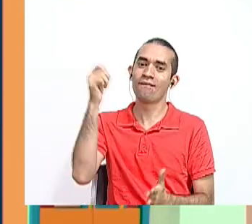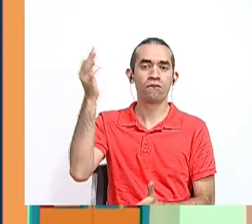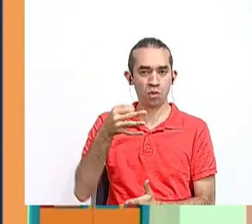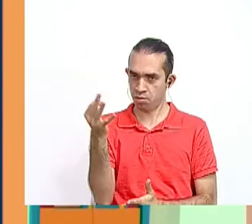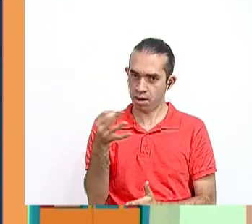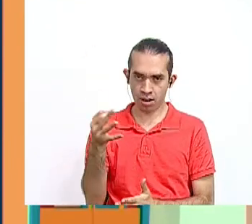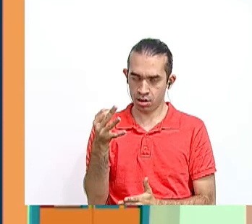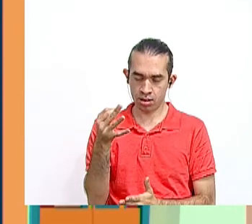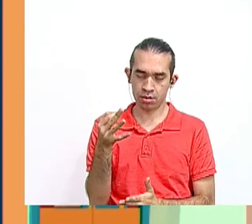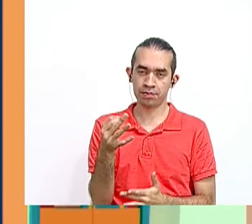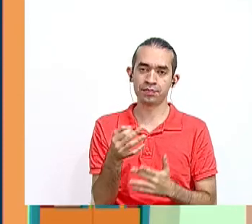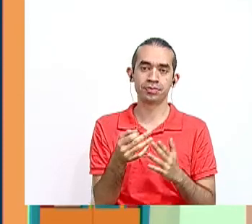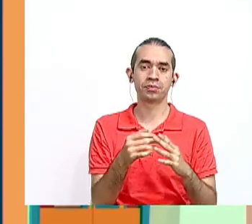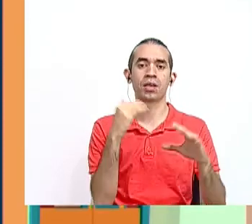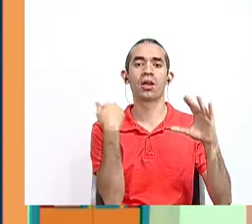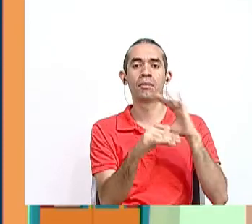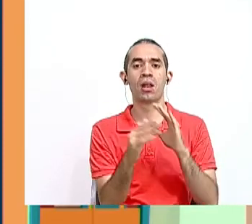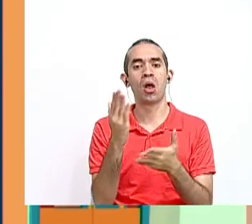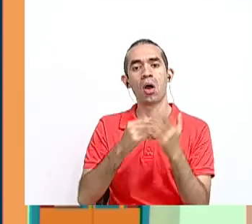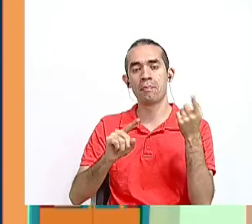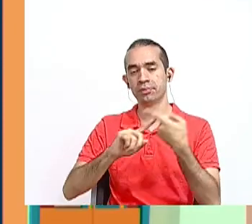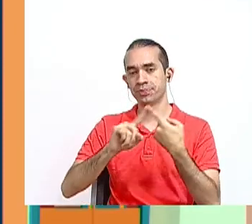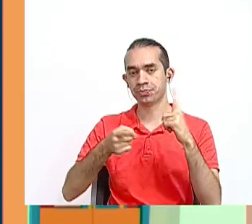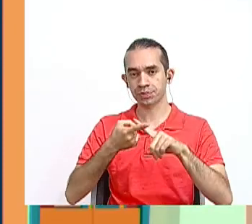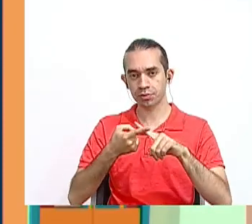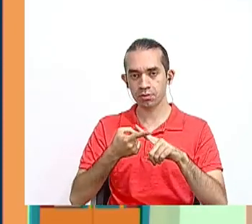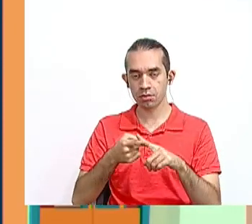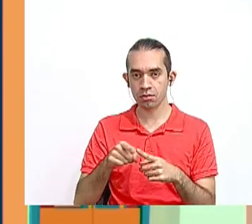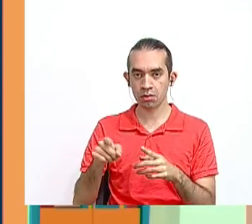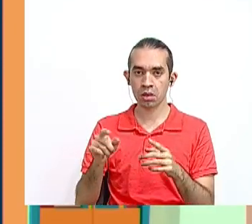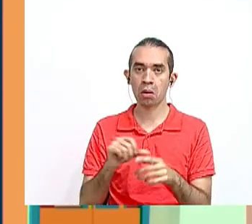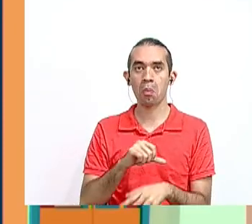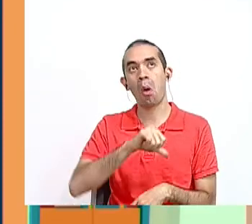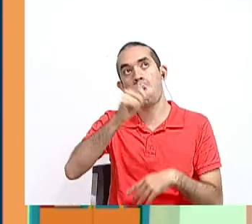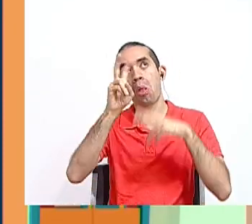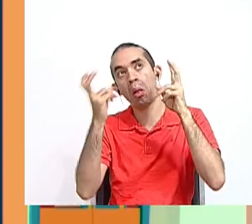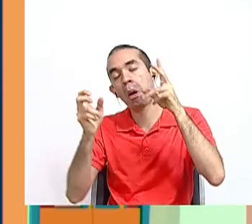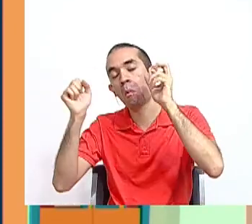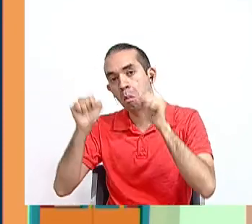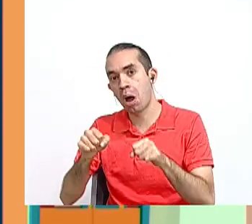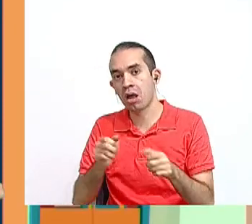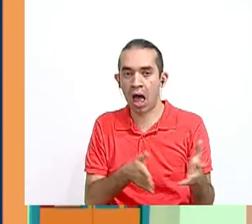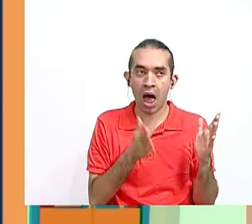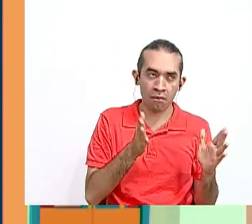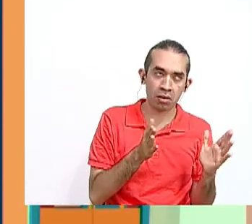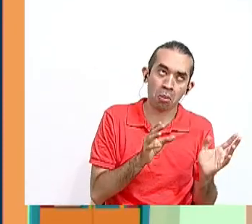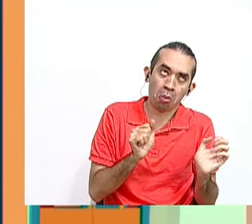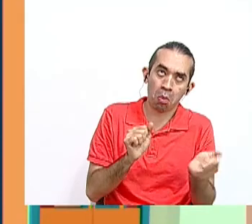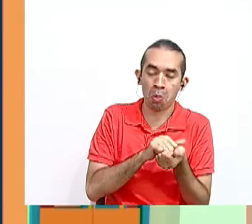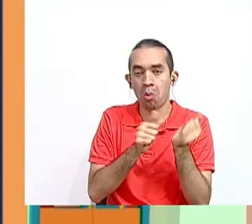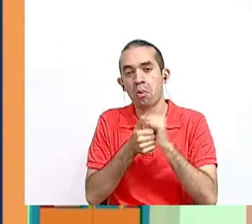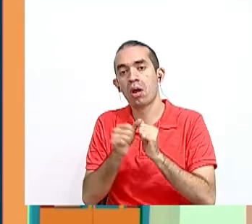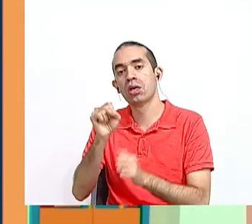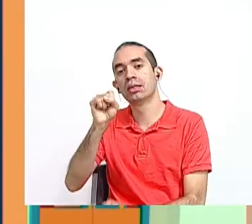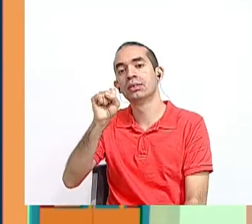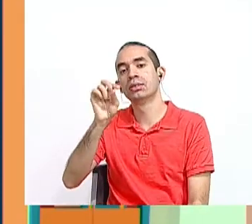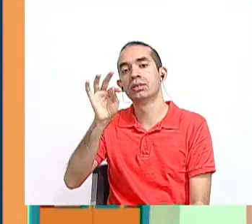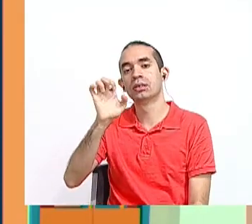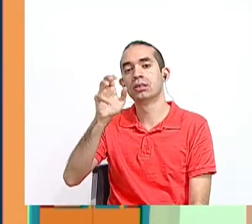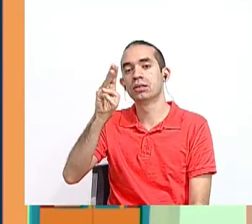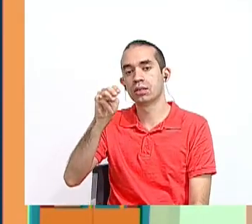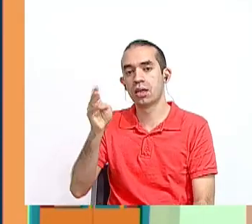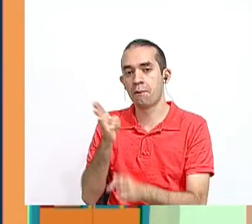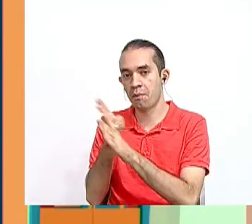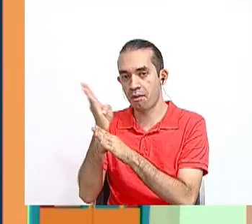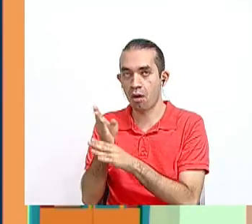of your friends. If you don't want to write it about the avatar, you can actually write it about STEAM careers, or you can write it about